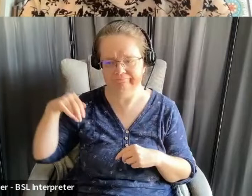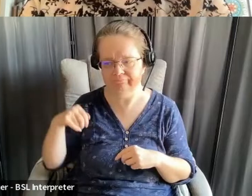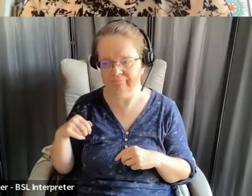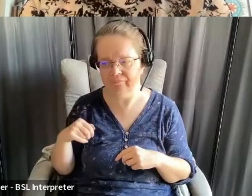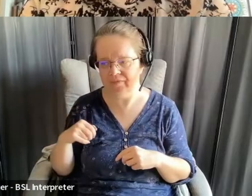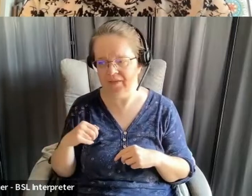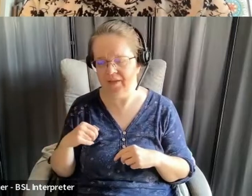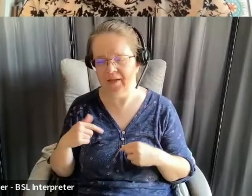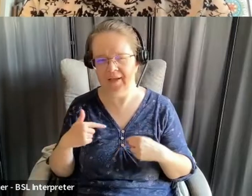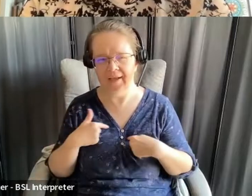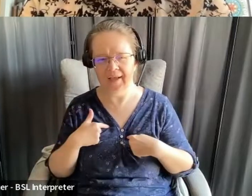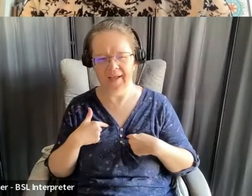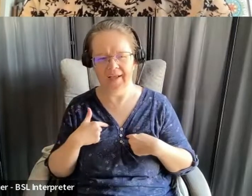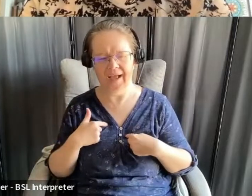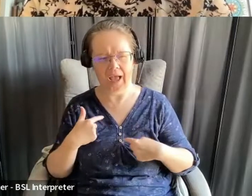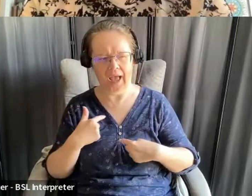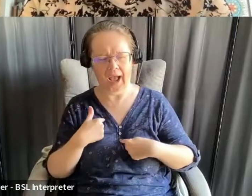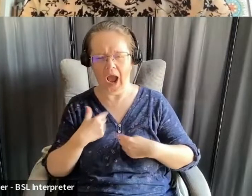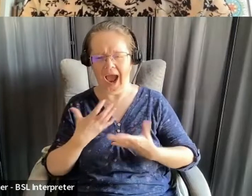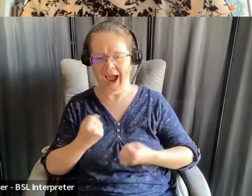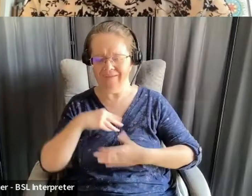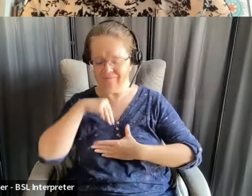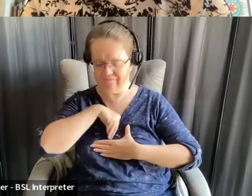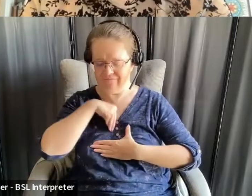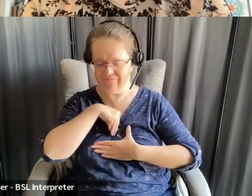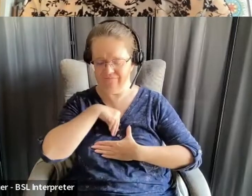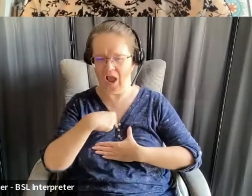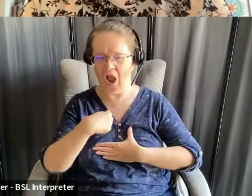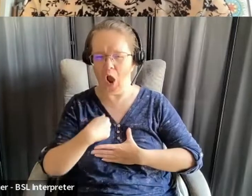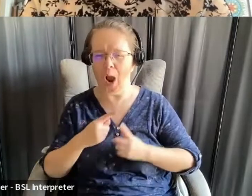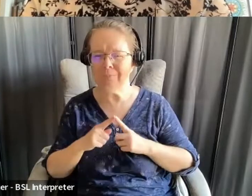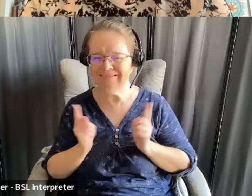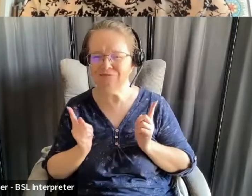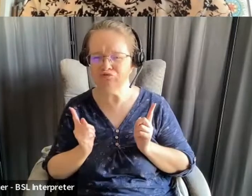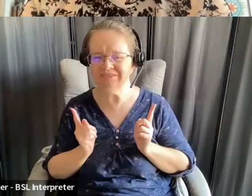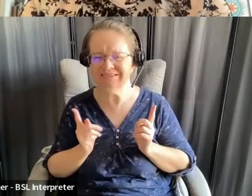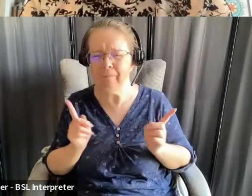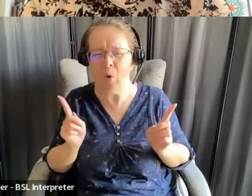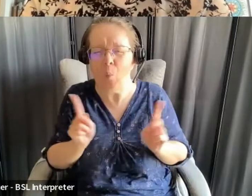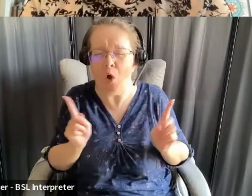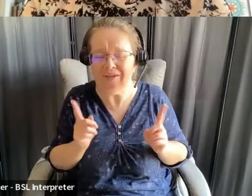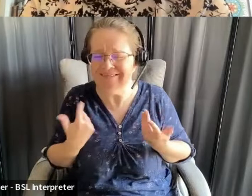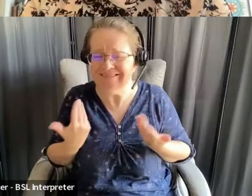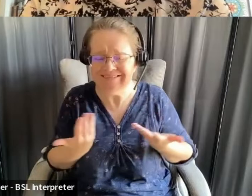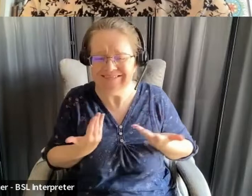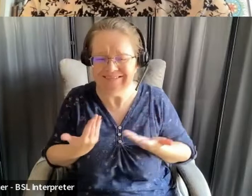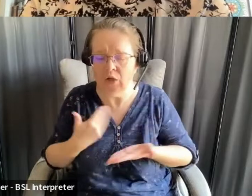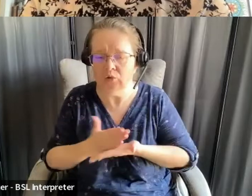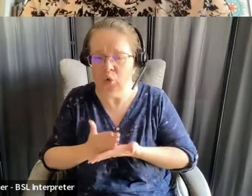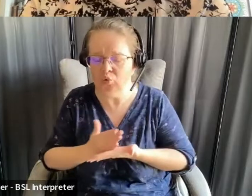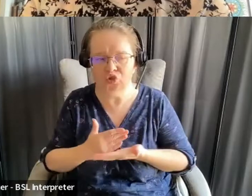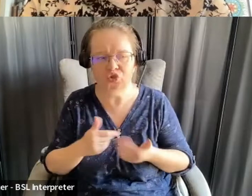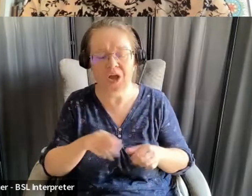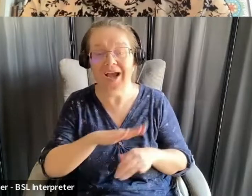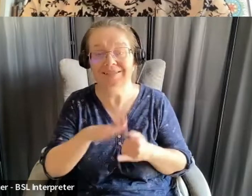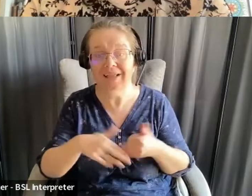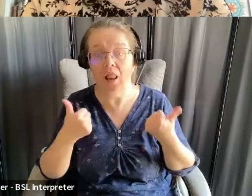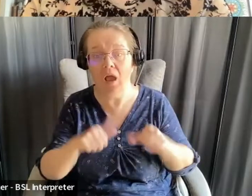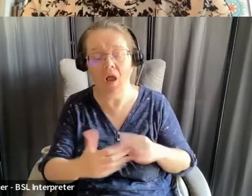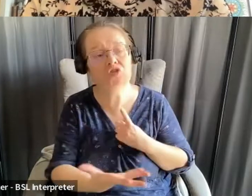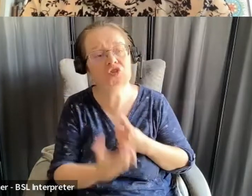I had a sense that there was something different about me. I couldn't actually put my finger on it, and of course I wouldn't do until I got the actual diagnosis. But